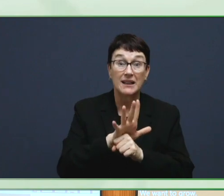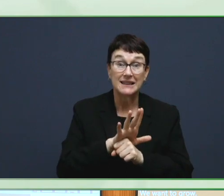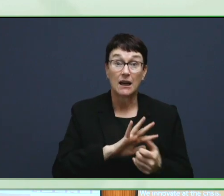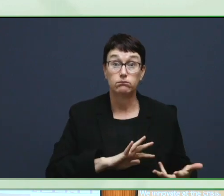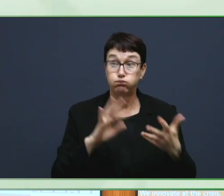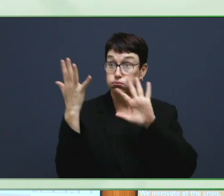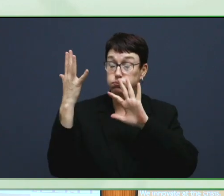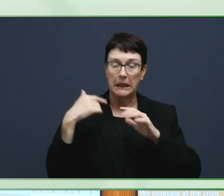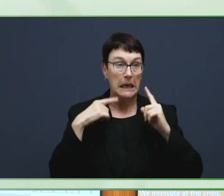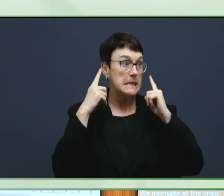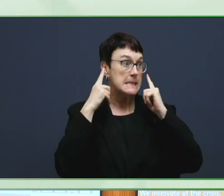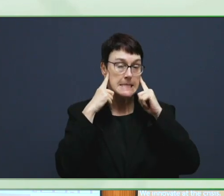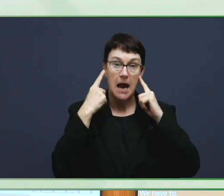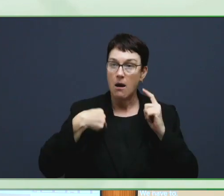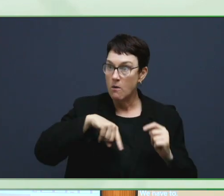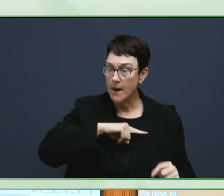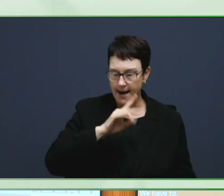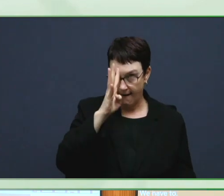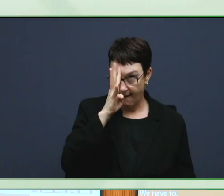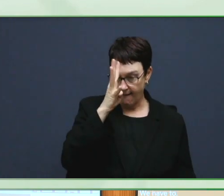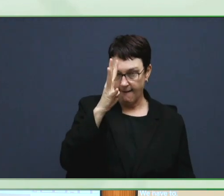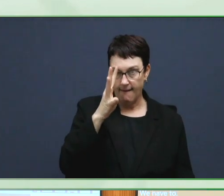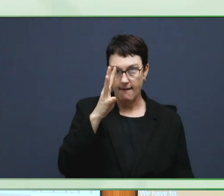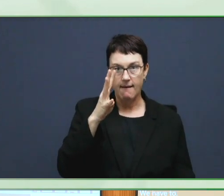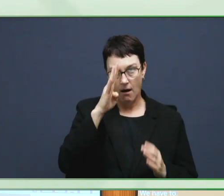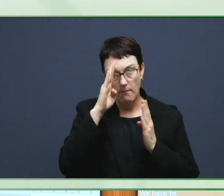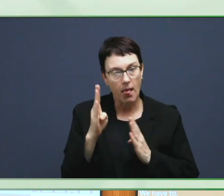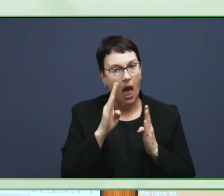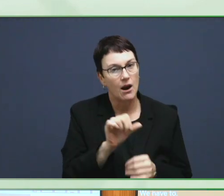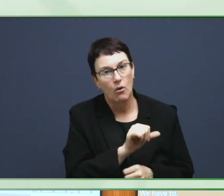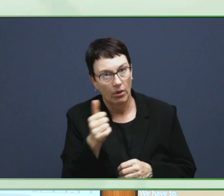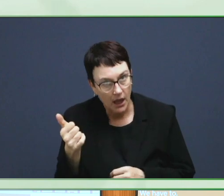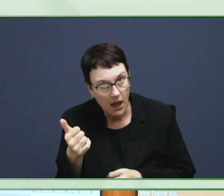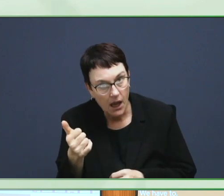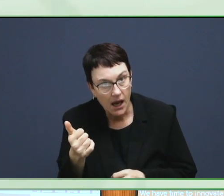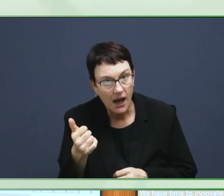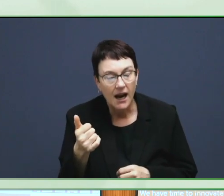time to innovate. This cricket bar,